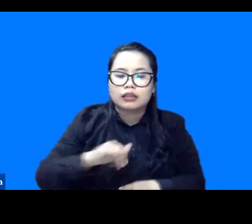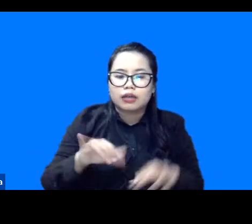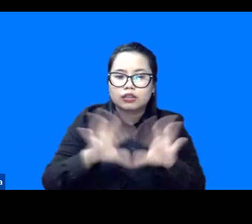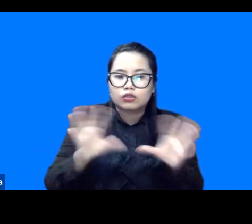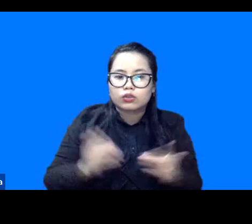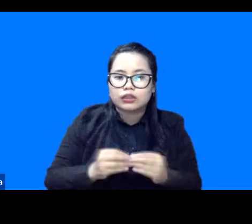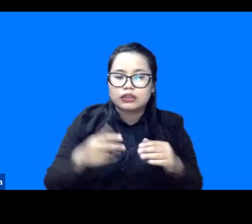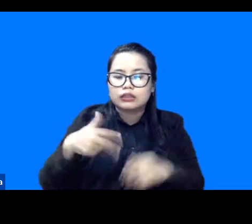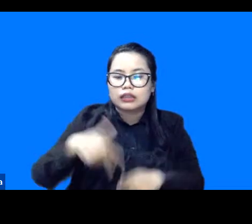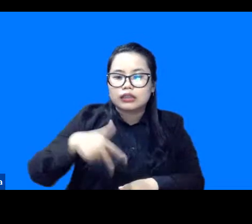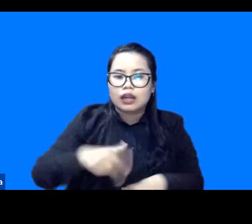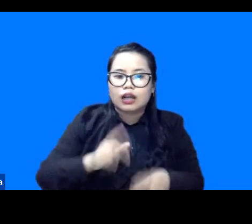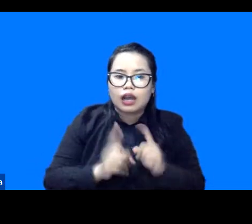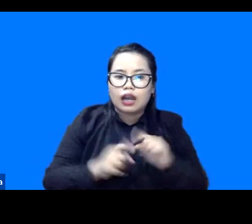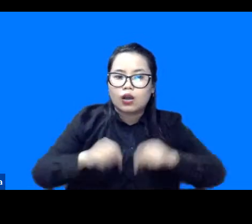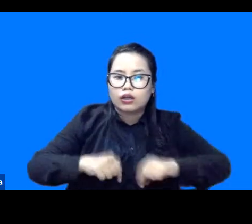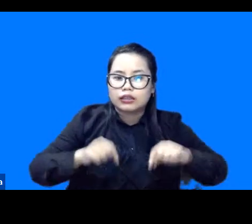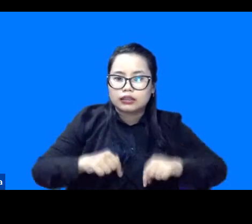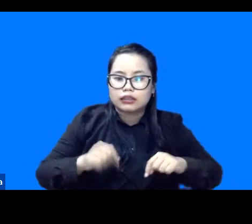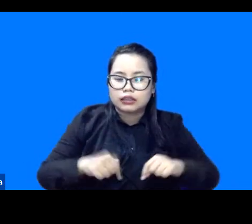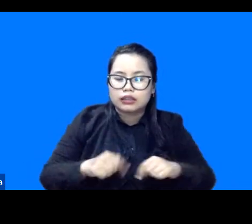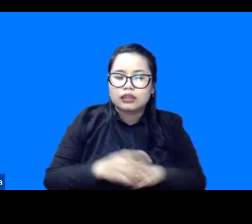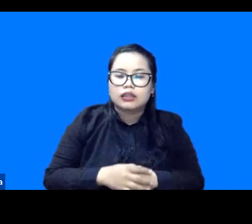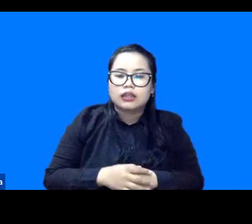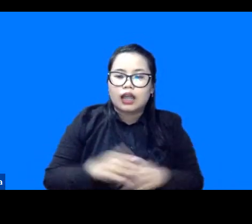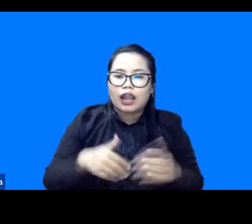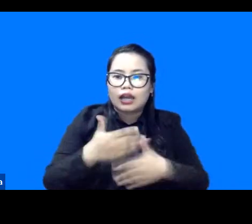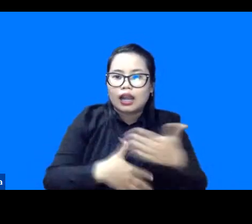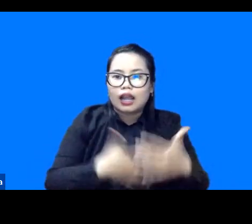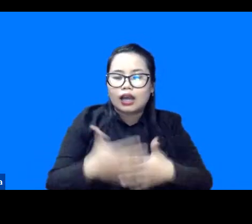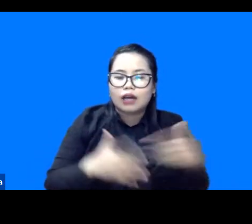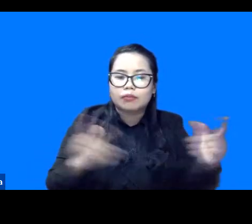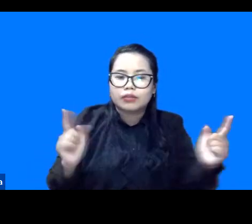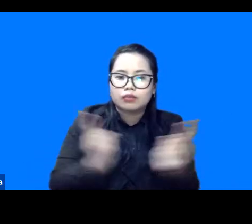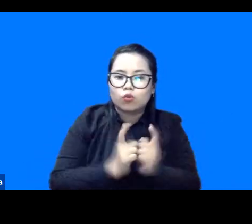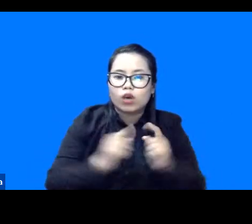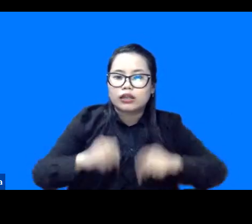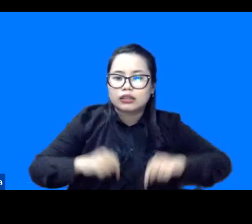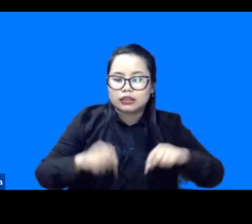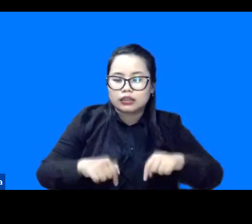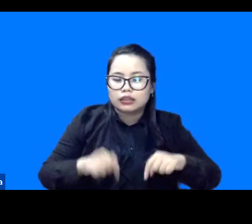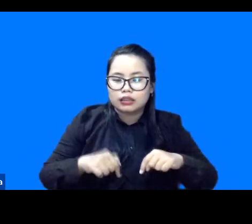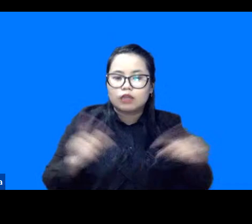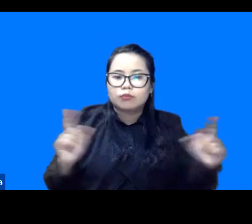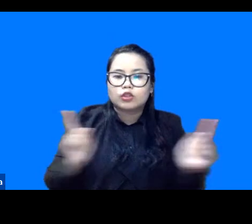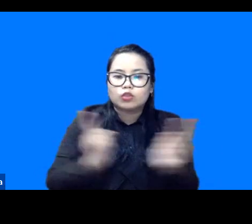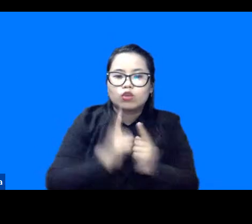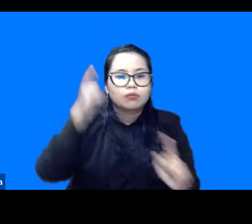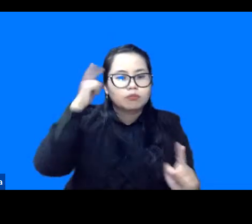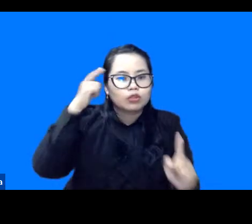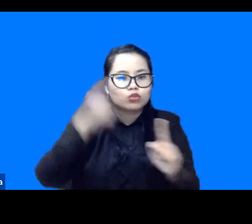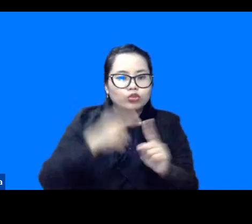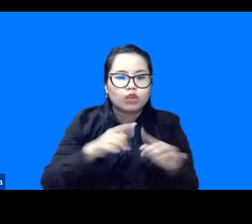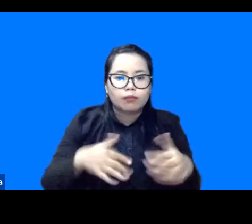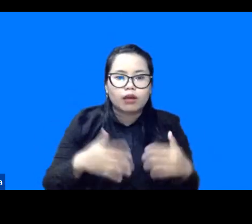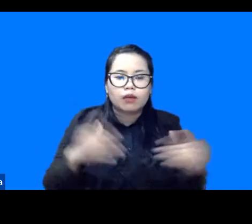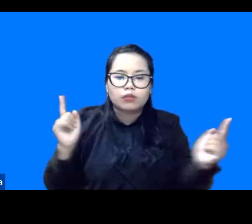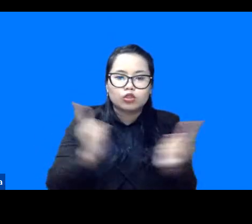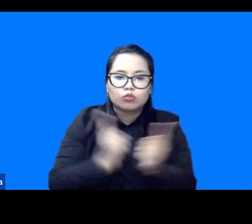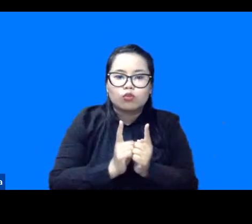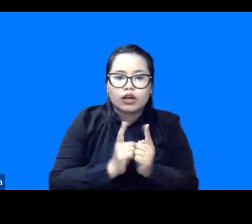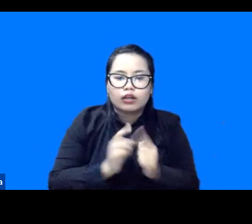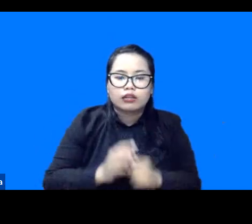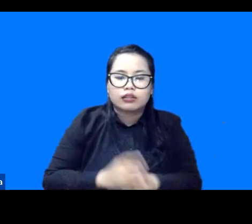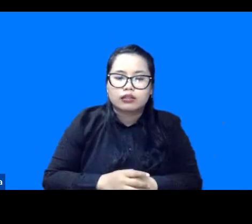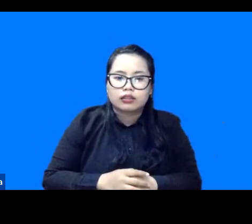regional convening. I forgot to mention this in the beginning of our forum, and that's why this forum is totally special